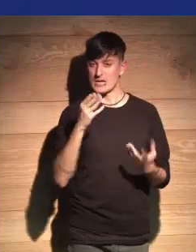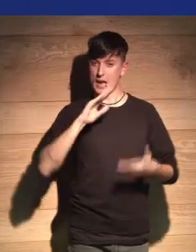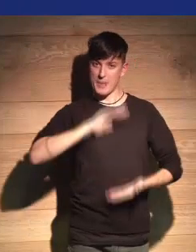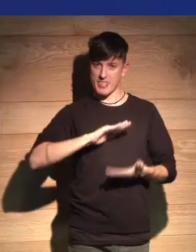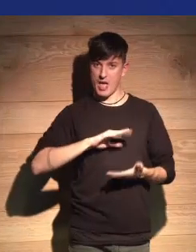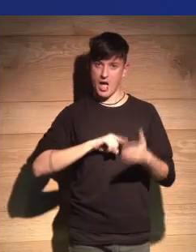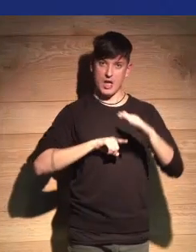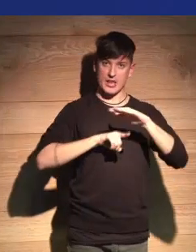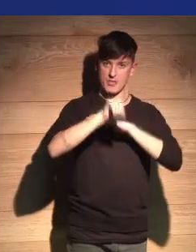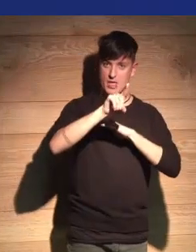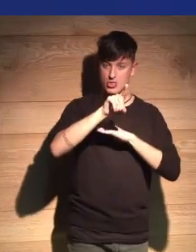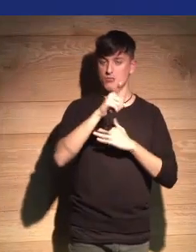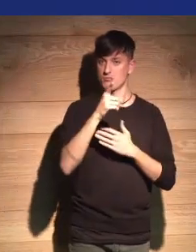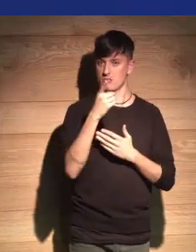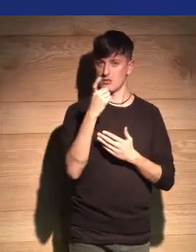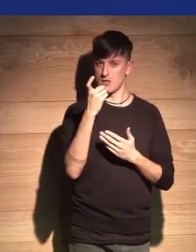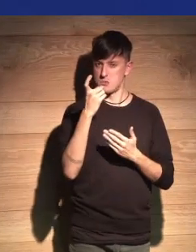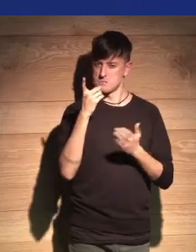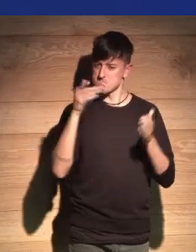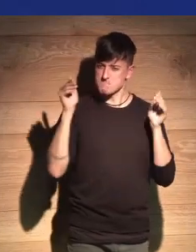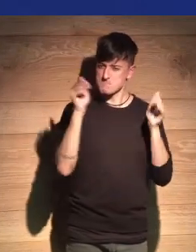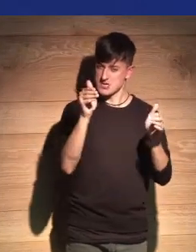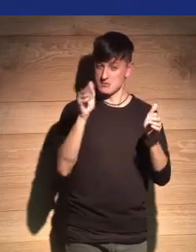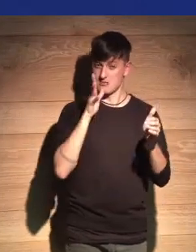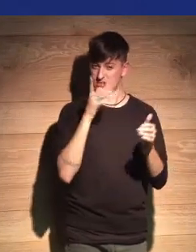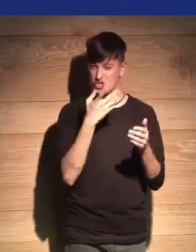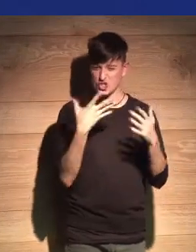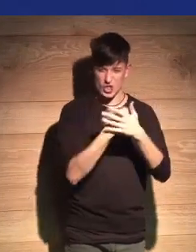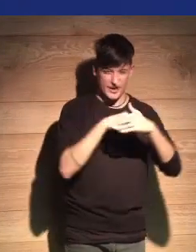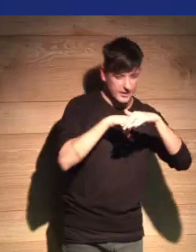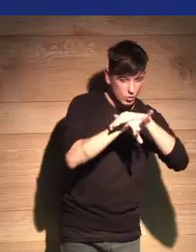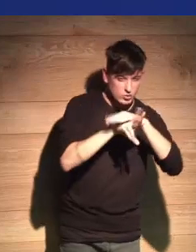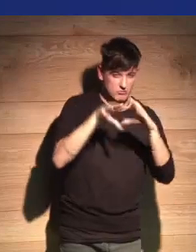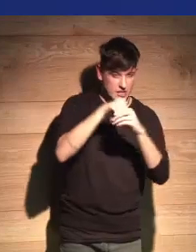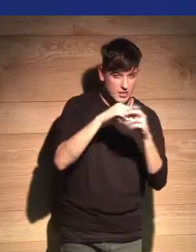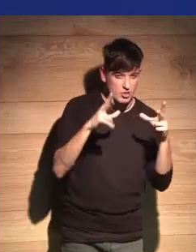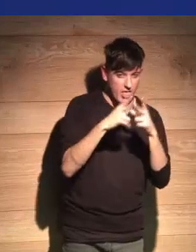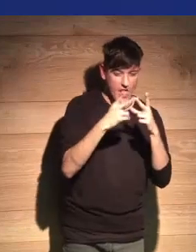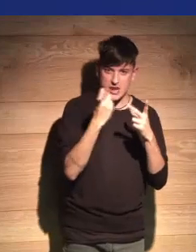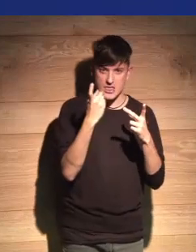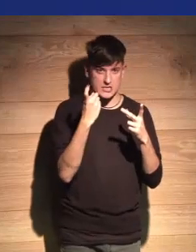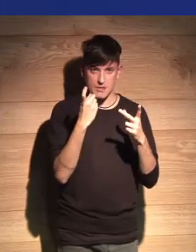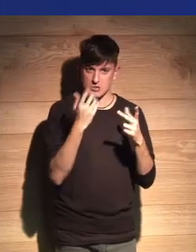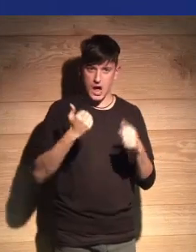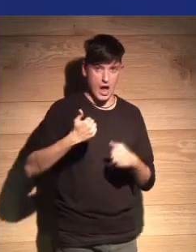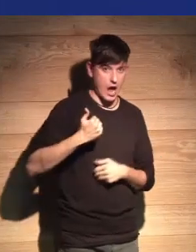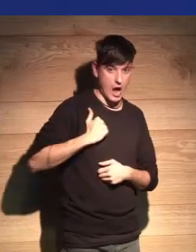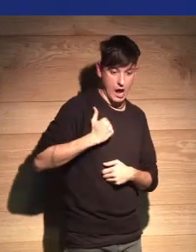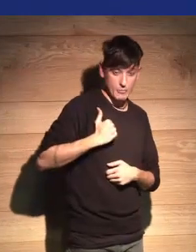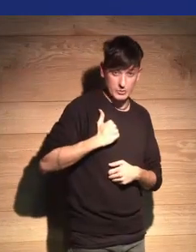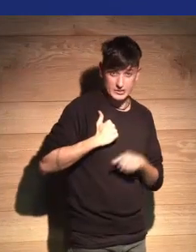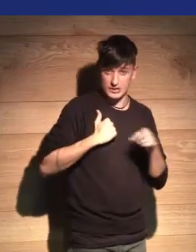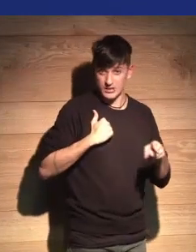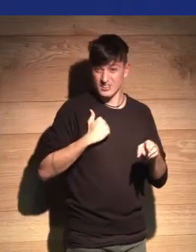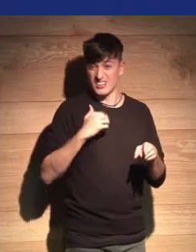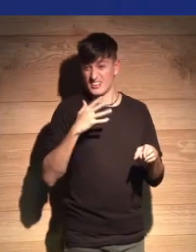this potential product. We need to activate all the resources of our society. We